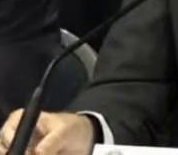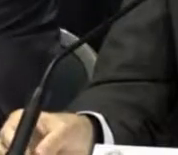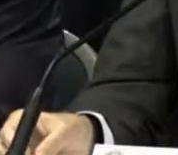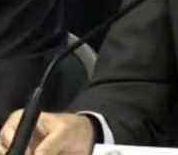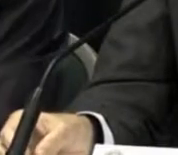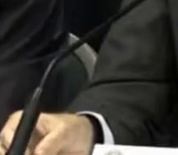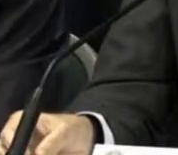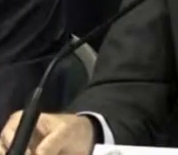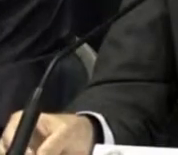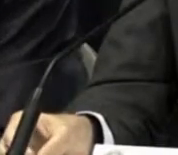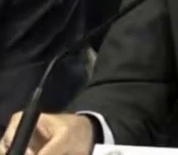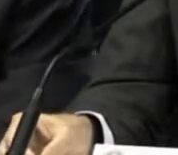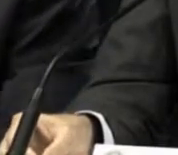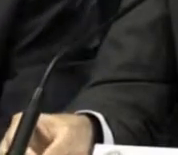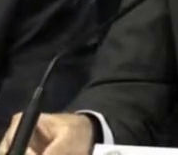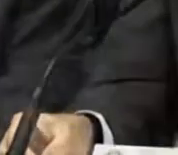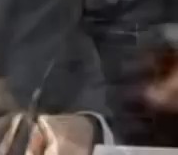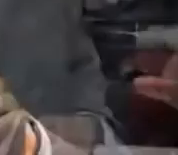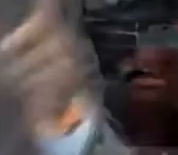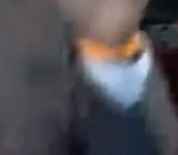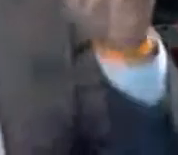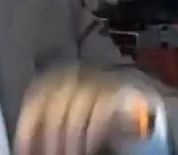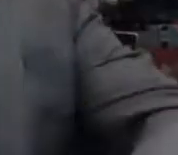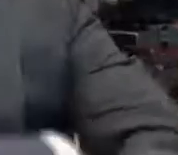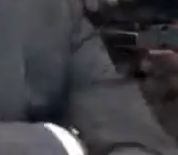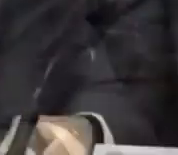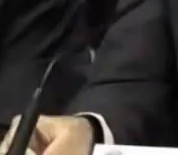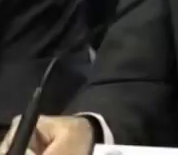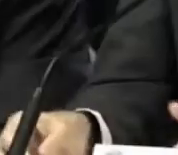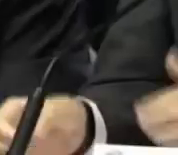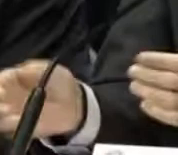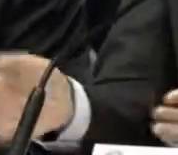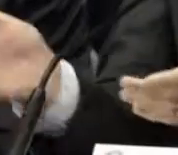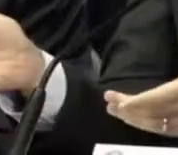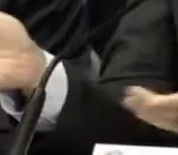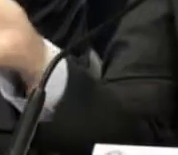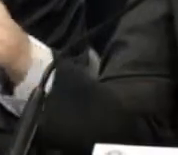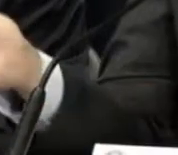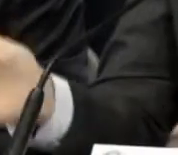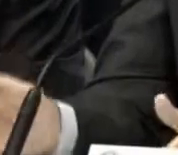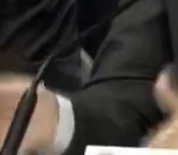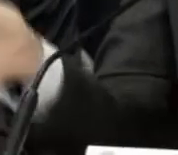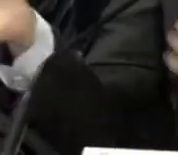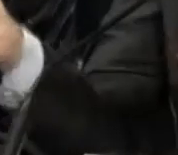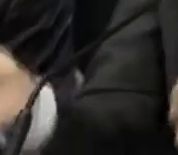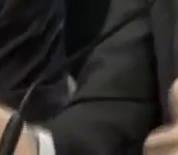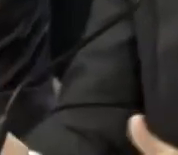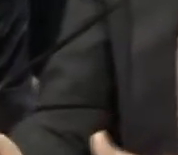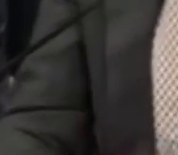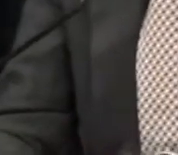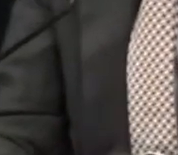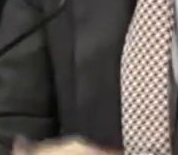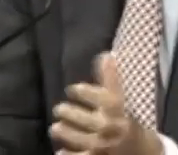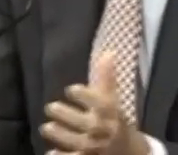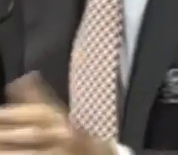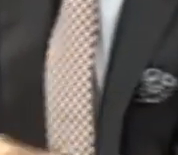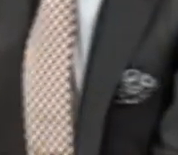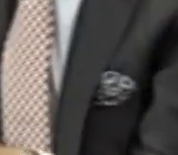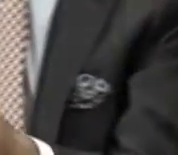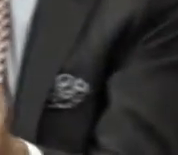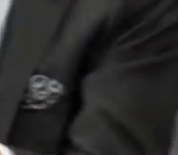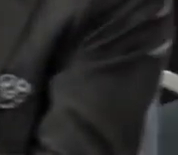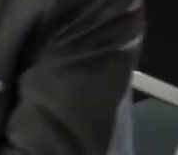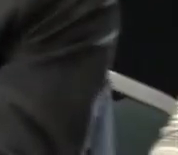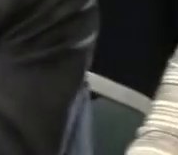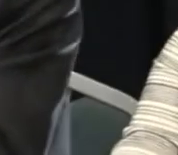to make the statements required before we get a loan from the Treasury. And what happens